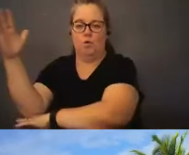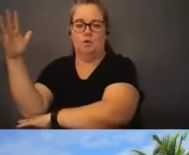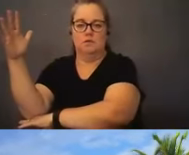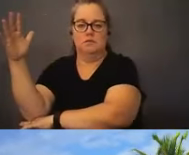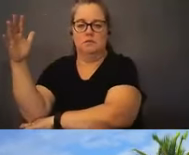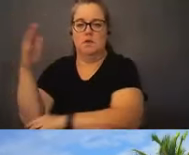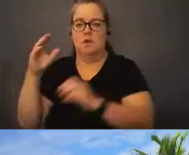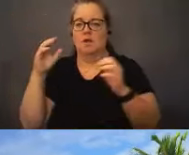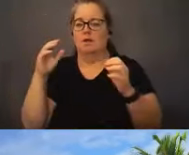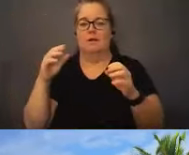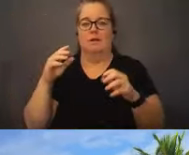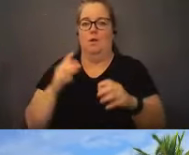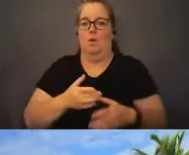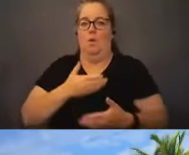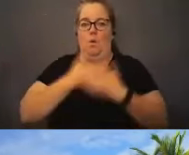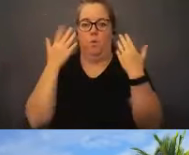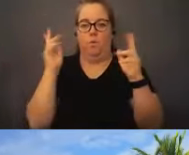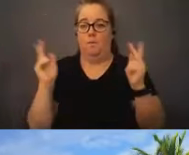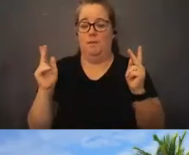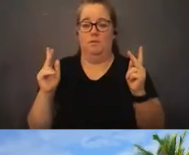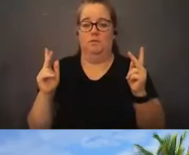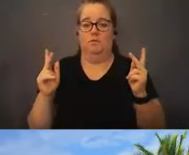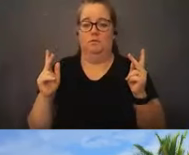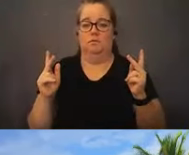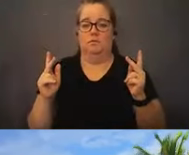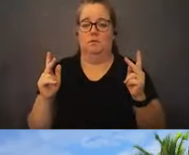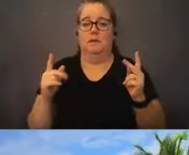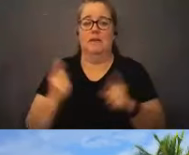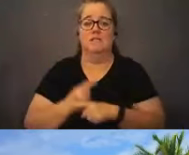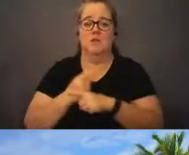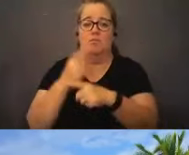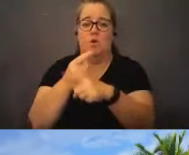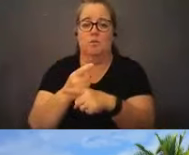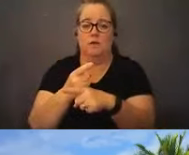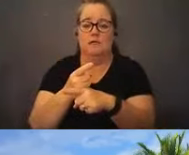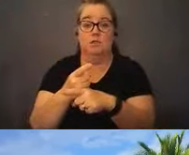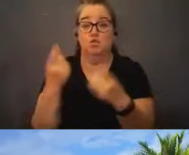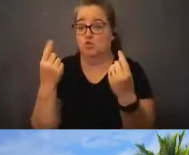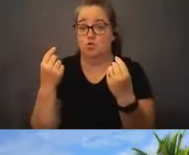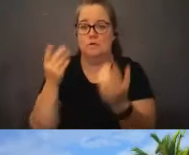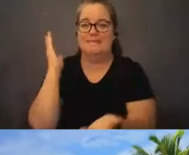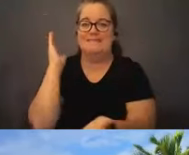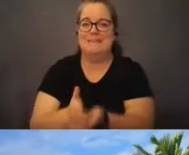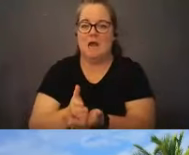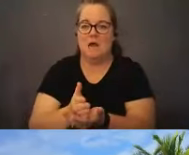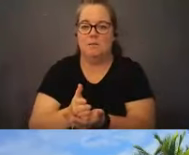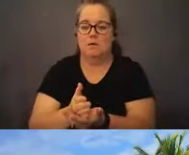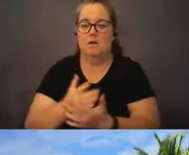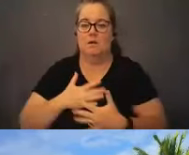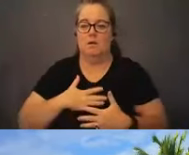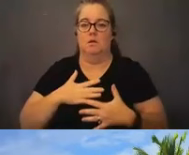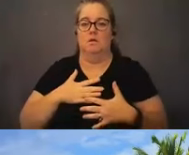there's no one else around, it is appropriate to stop or take a break after about